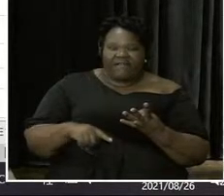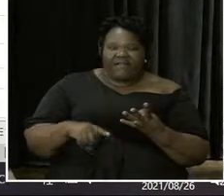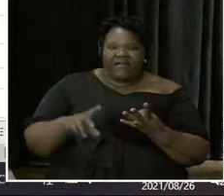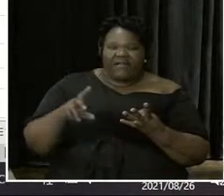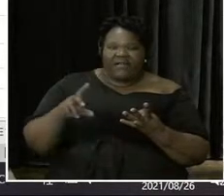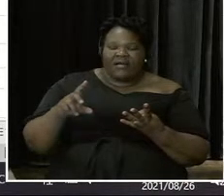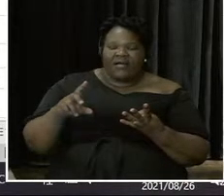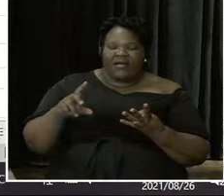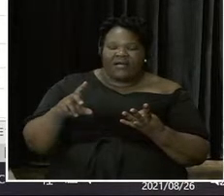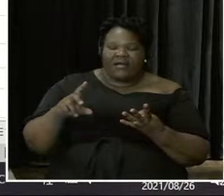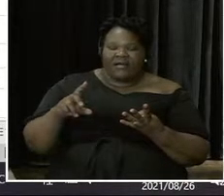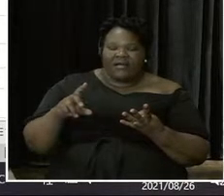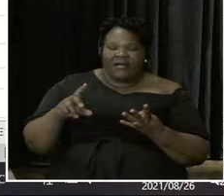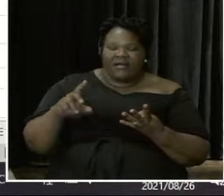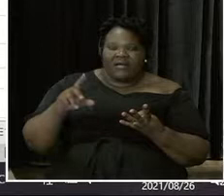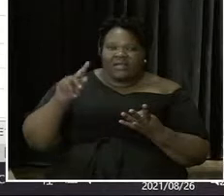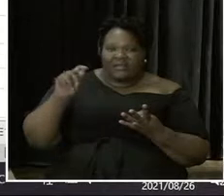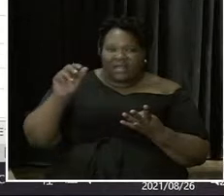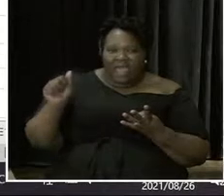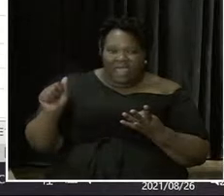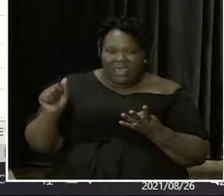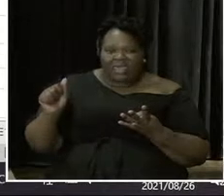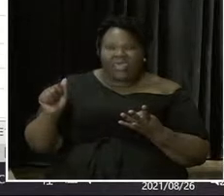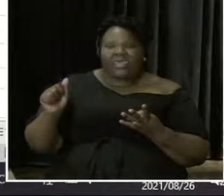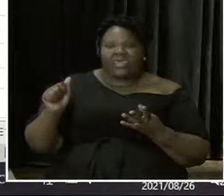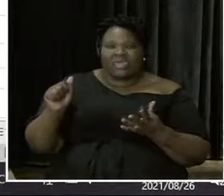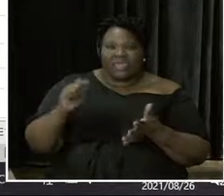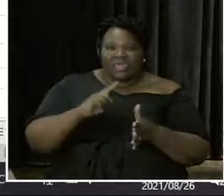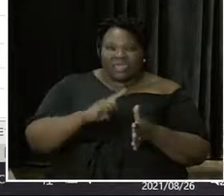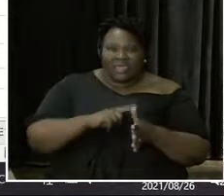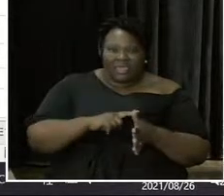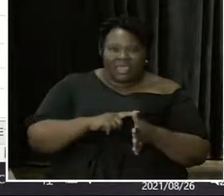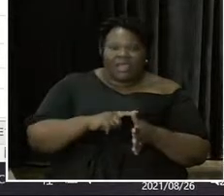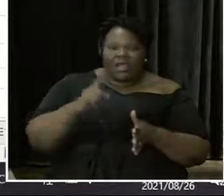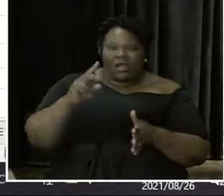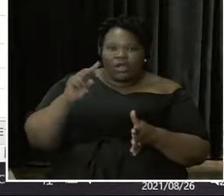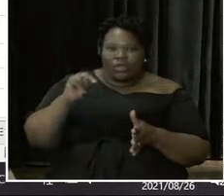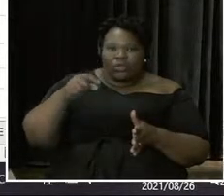Ngumalo supports safety plan. TA supports. Councillor Ngumalo supports.